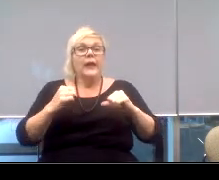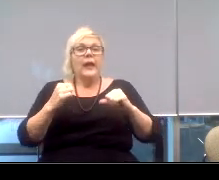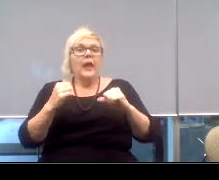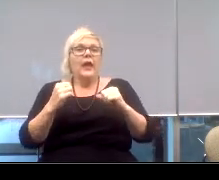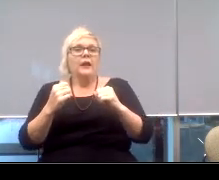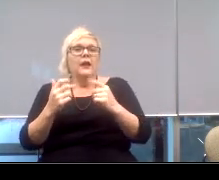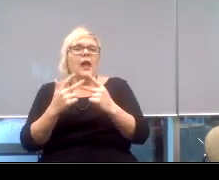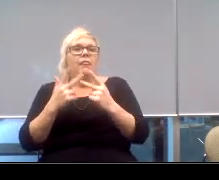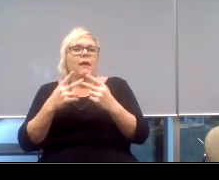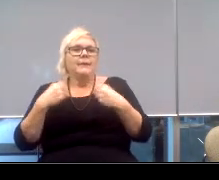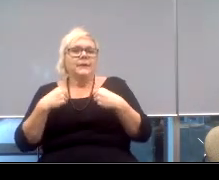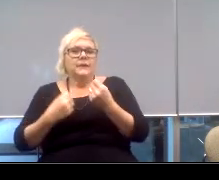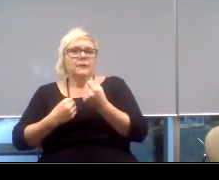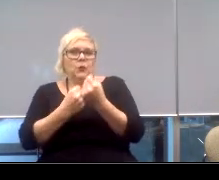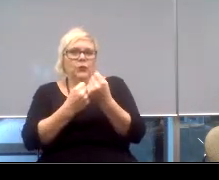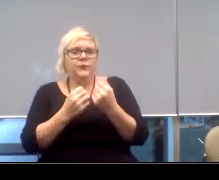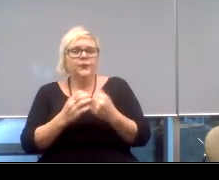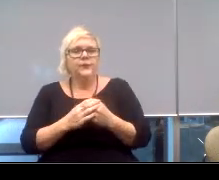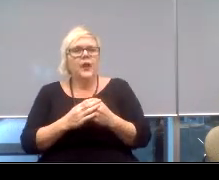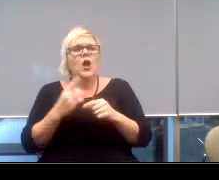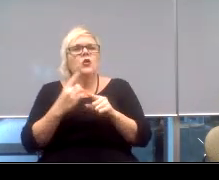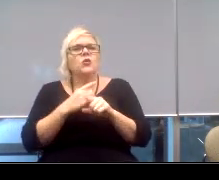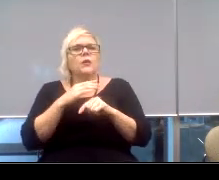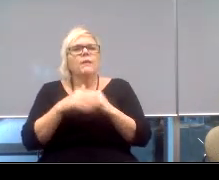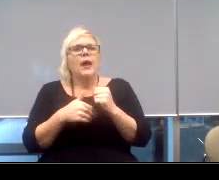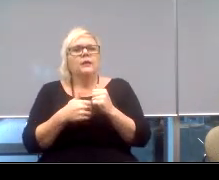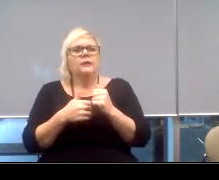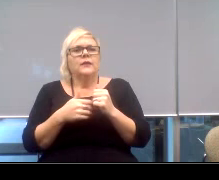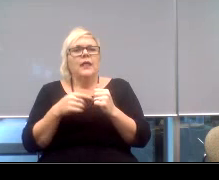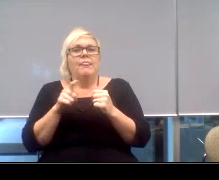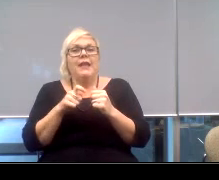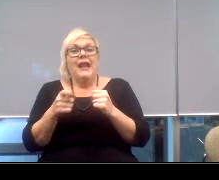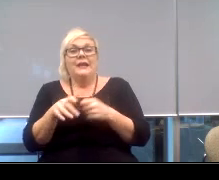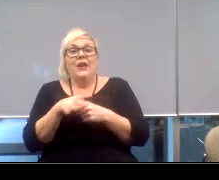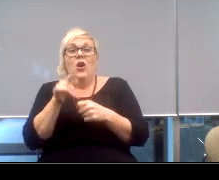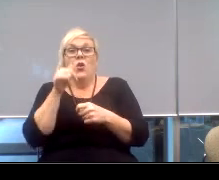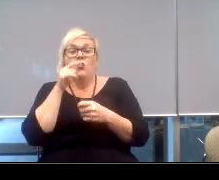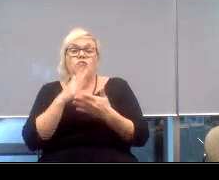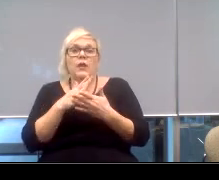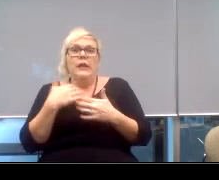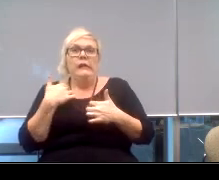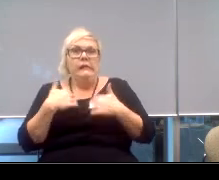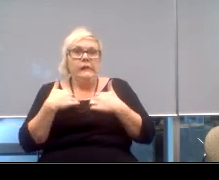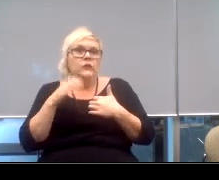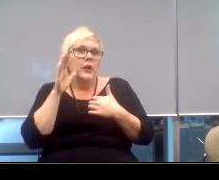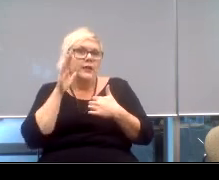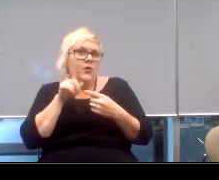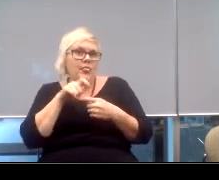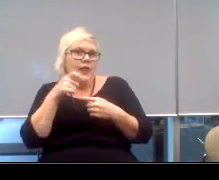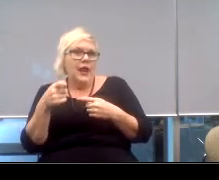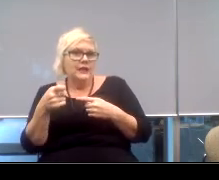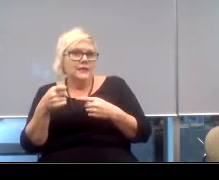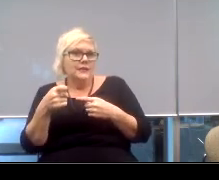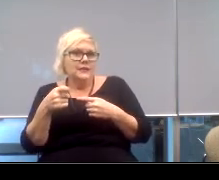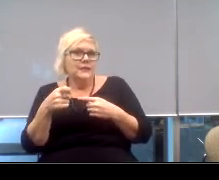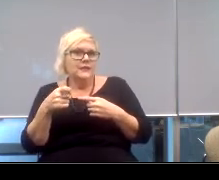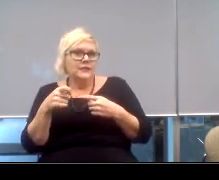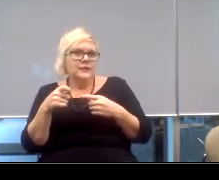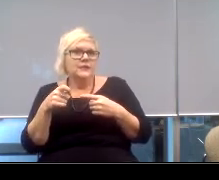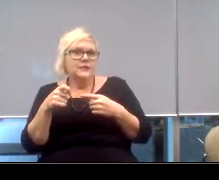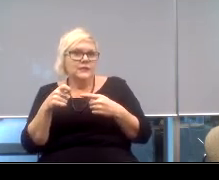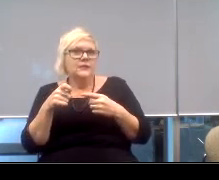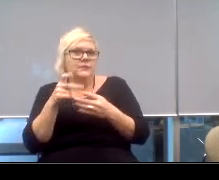support. Let's talk about the area many of you desperate to hear what I'm going to say. So let's take you into Smart